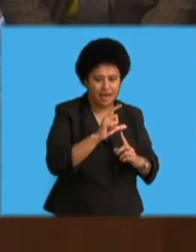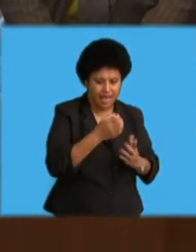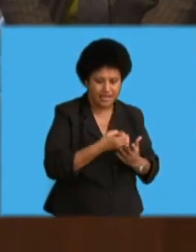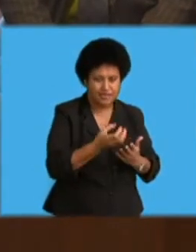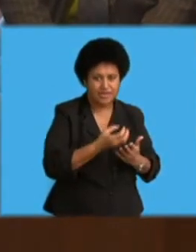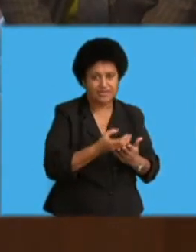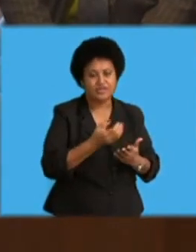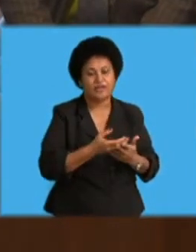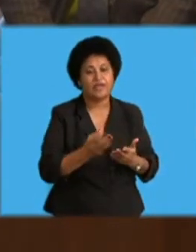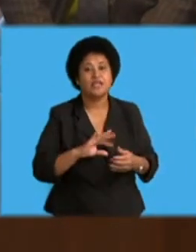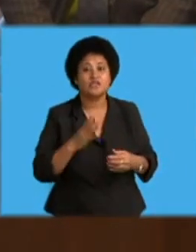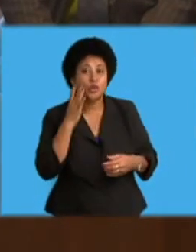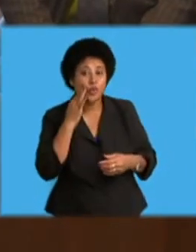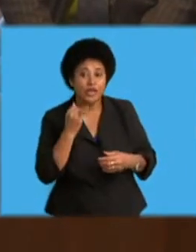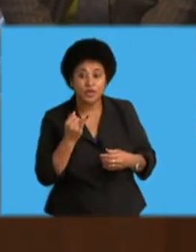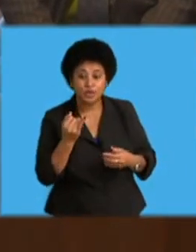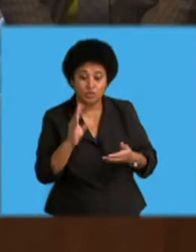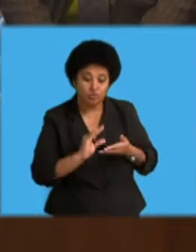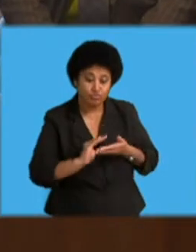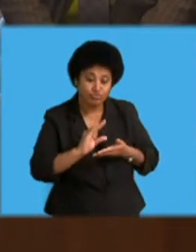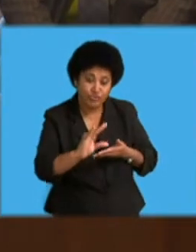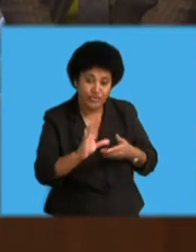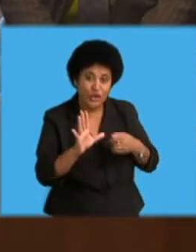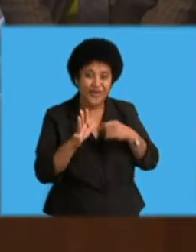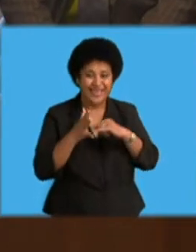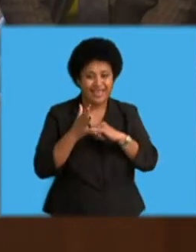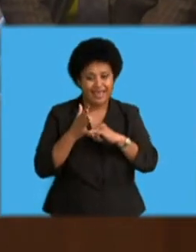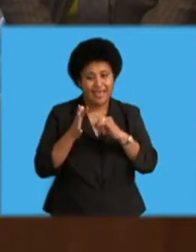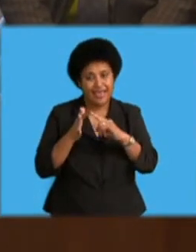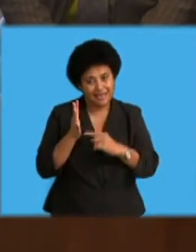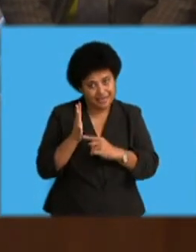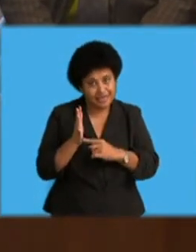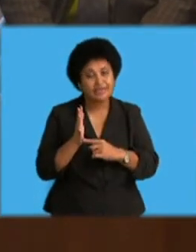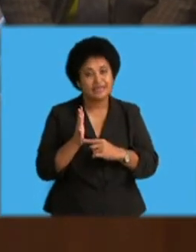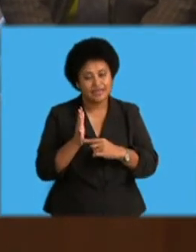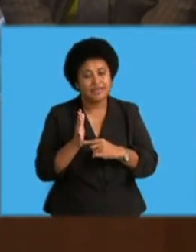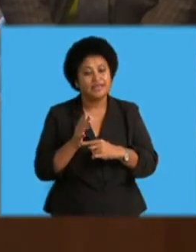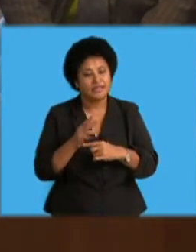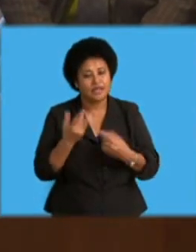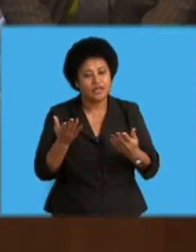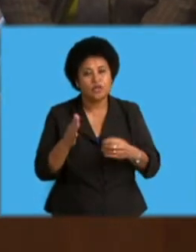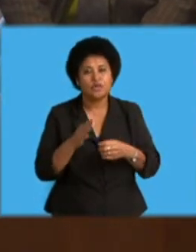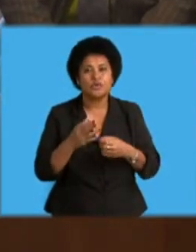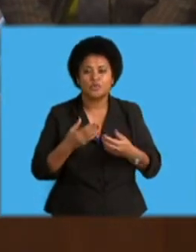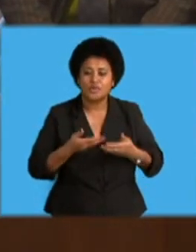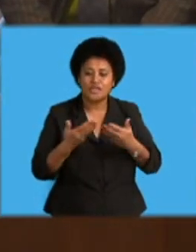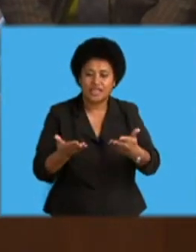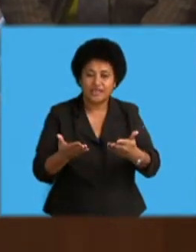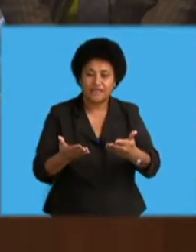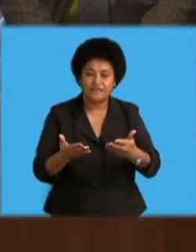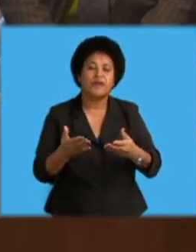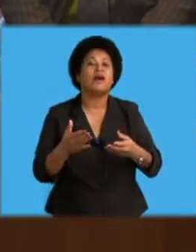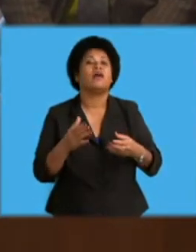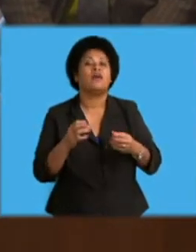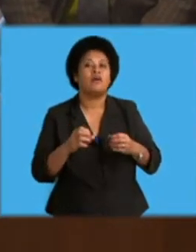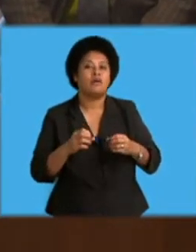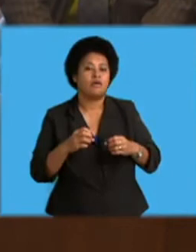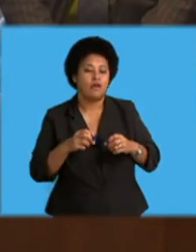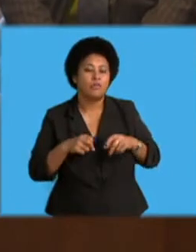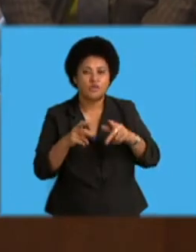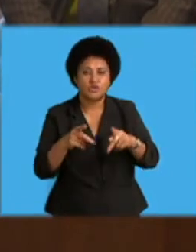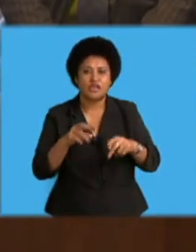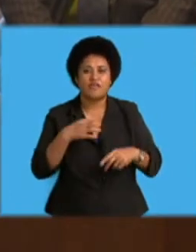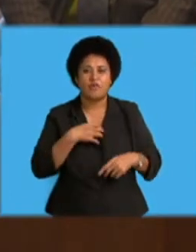actually invest in your asset base, you're also creating an opportunity for more creation of wealth. This is